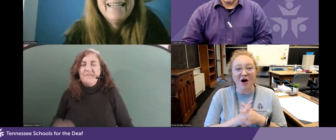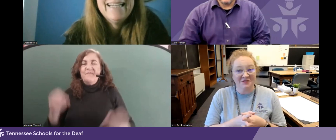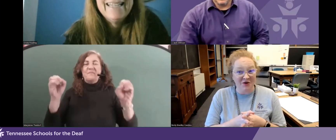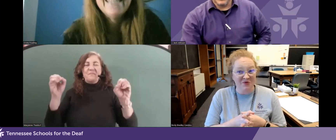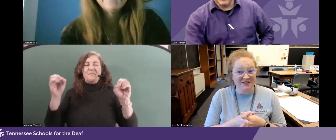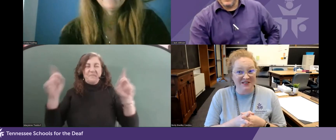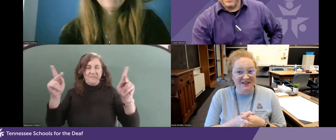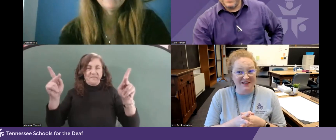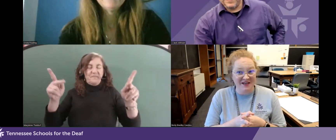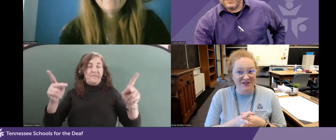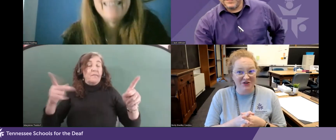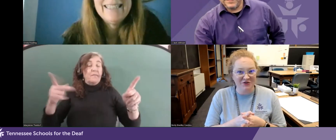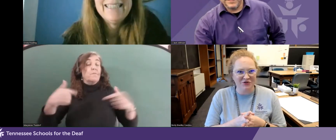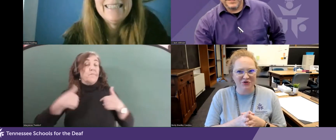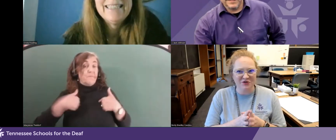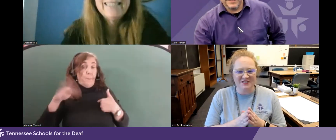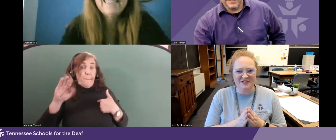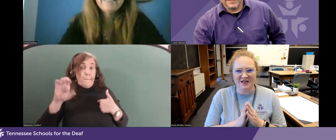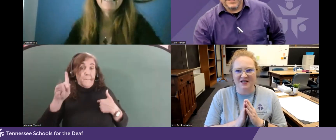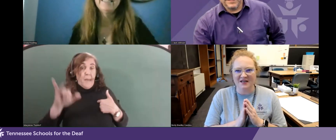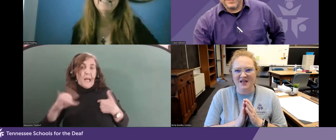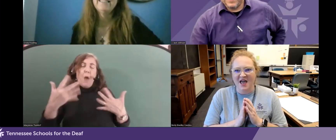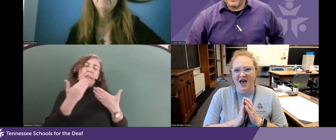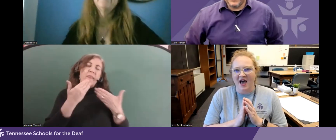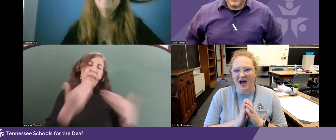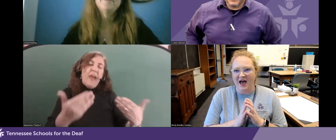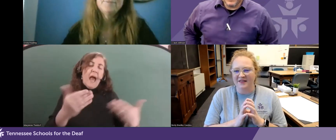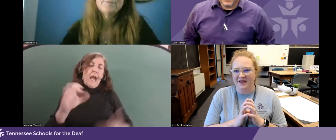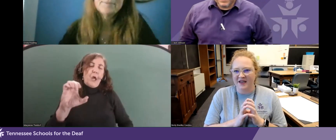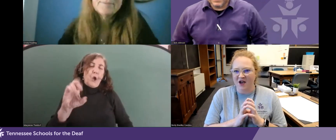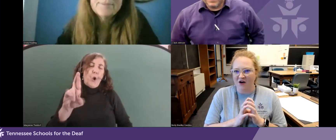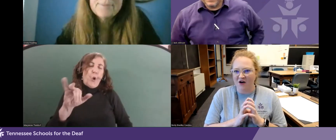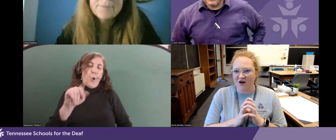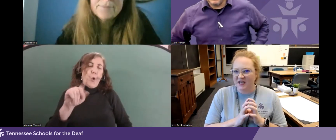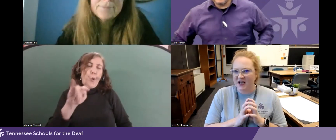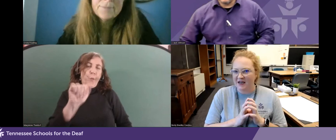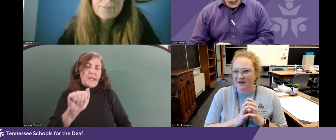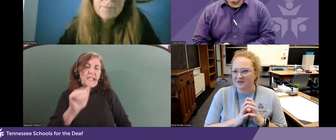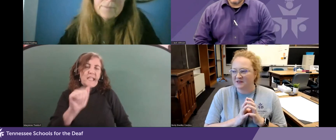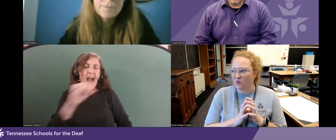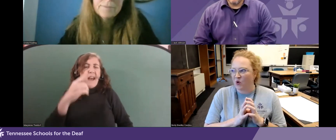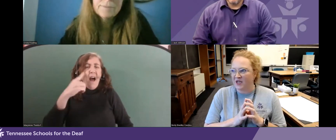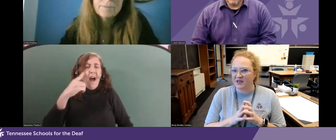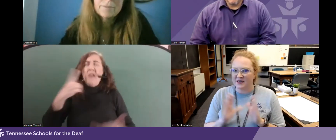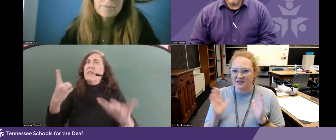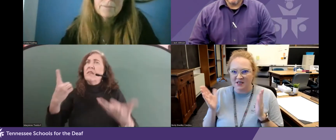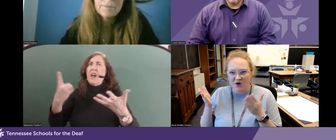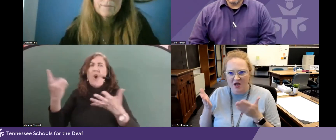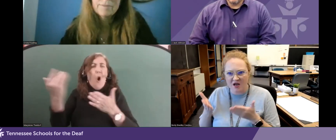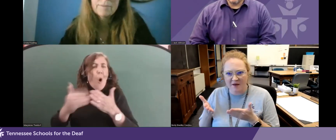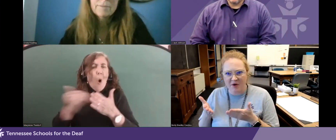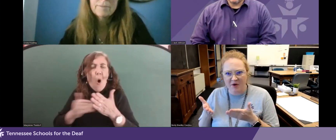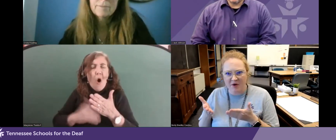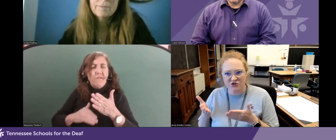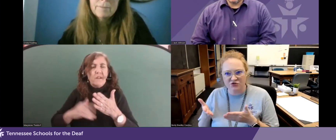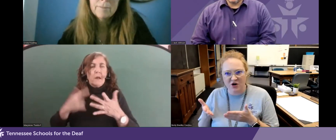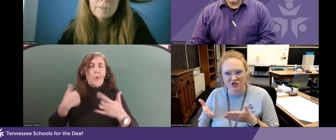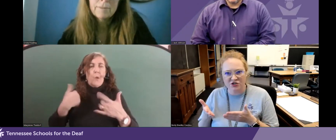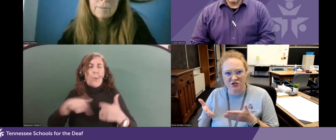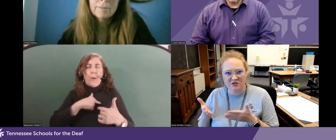I also want to say thank you to Krista. I think oftentimes we can get so hung up on